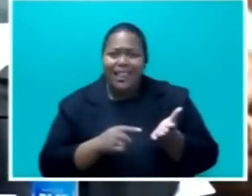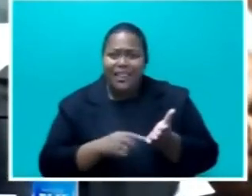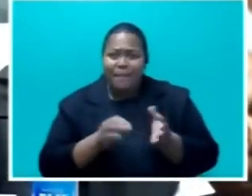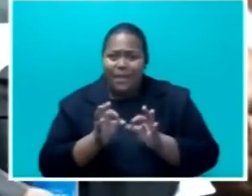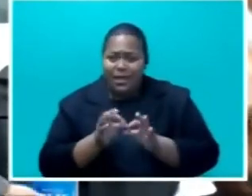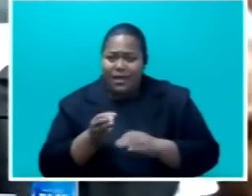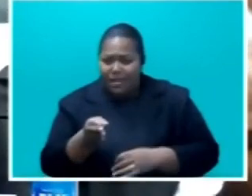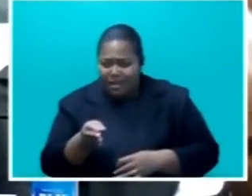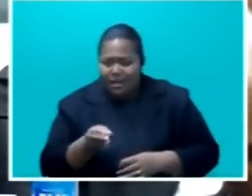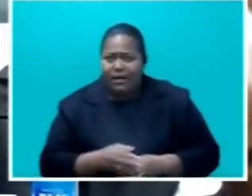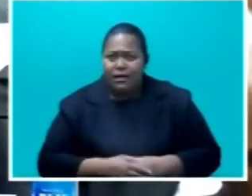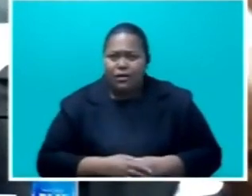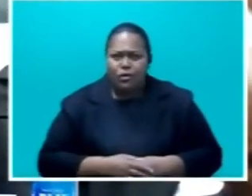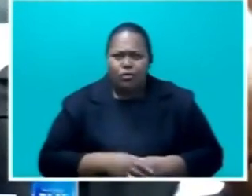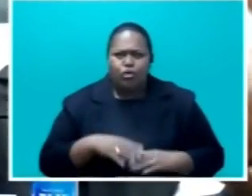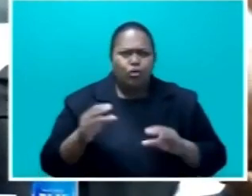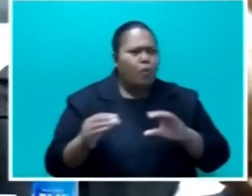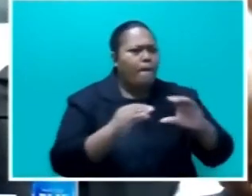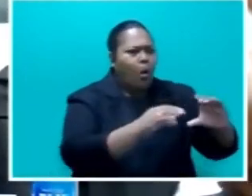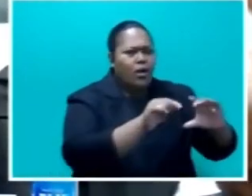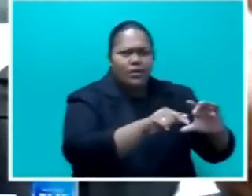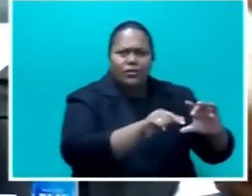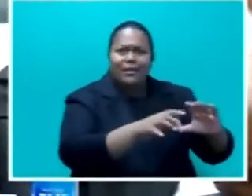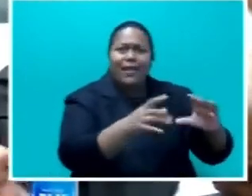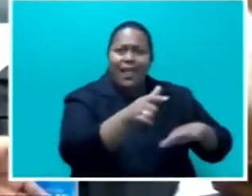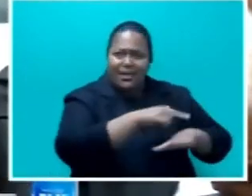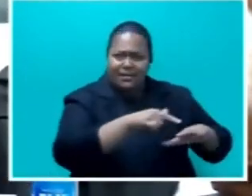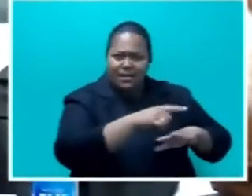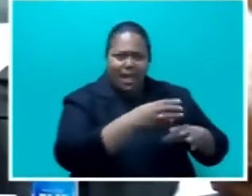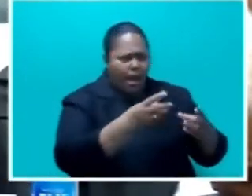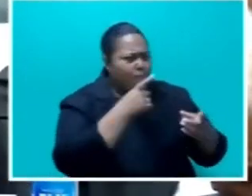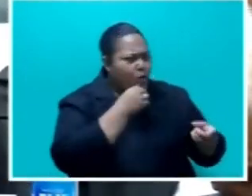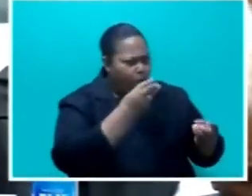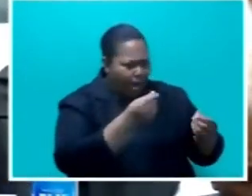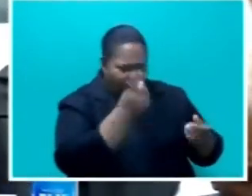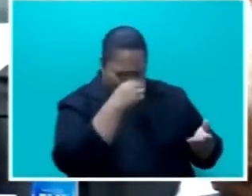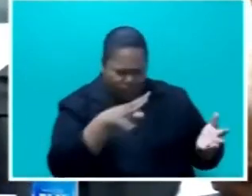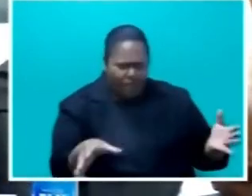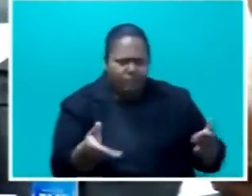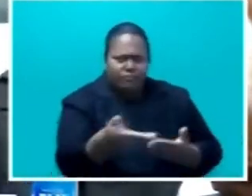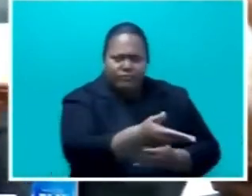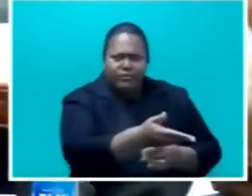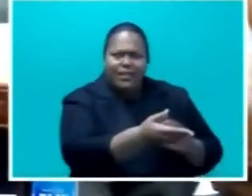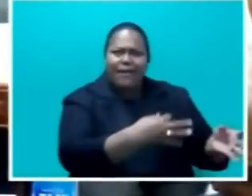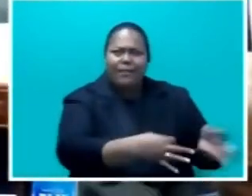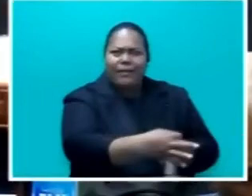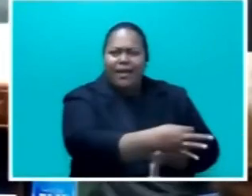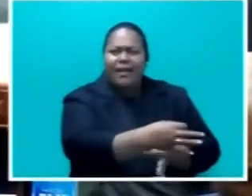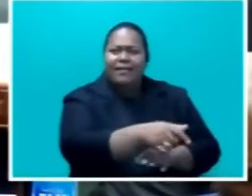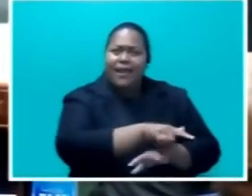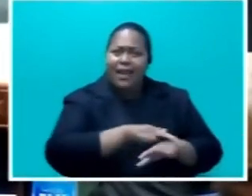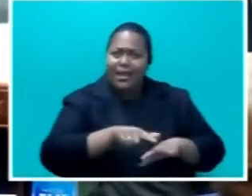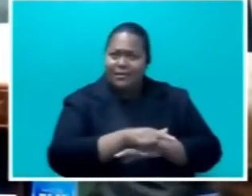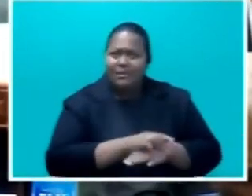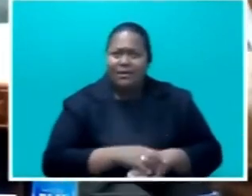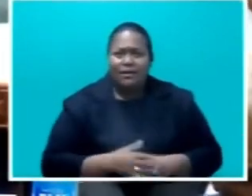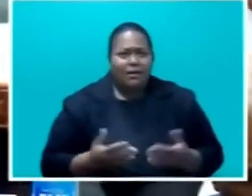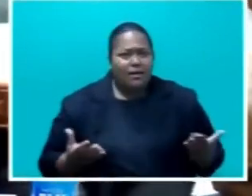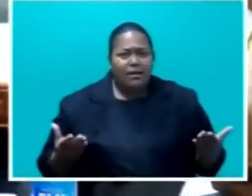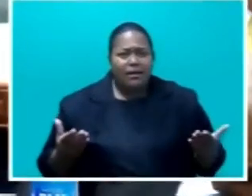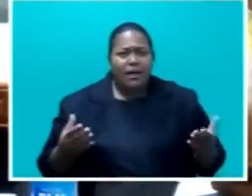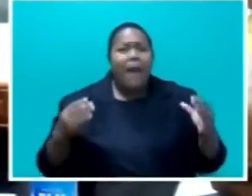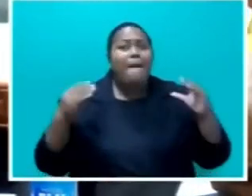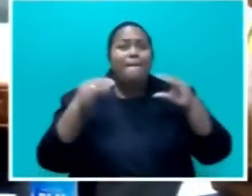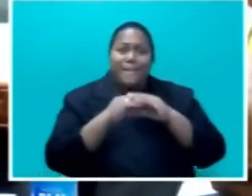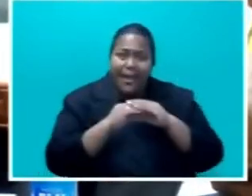Honourable Minister for iTaukei Affairs and the Land and Attorney General that even the banks